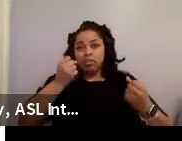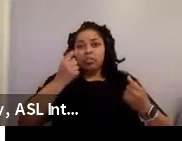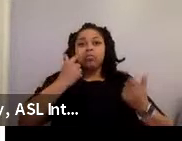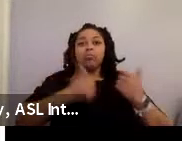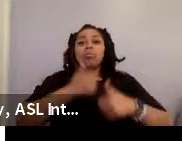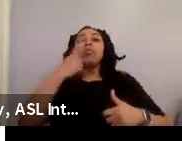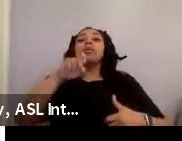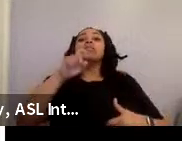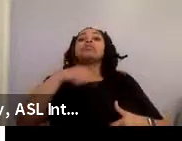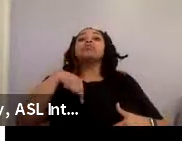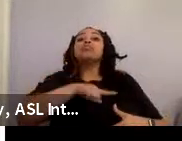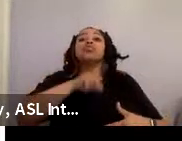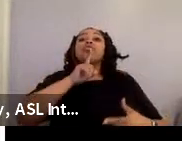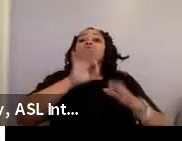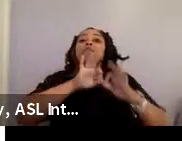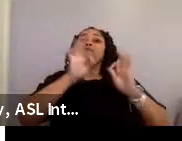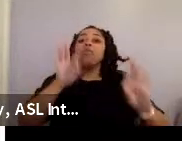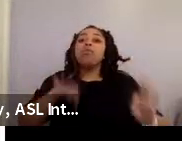a forum.